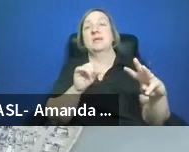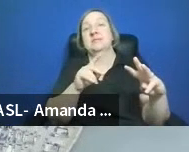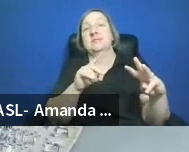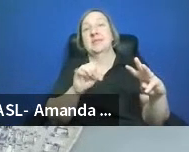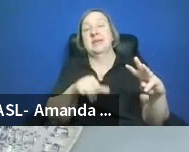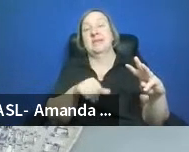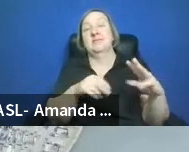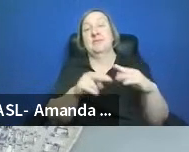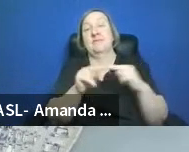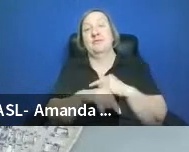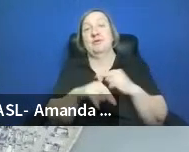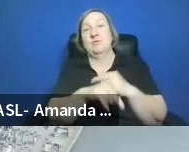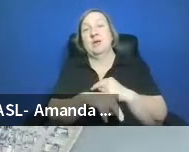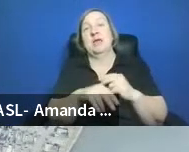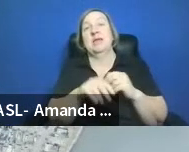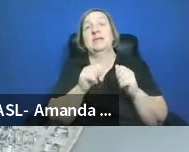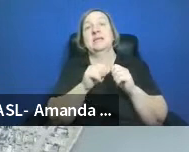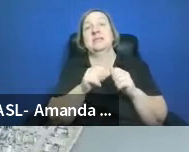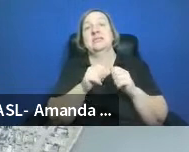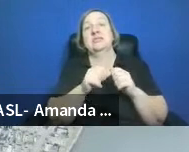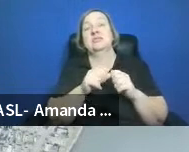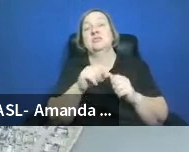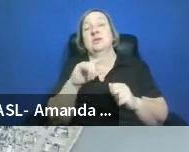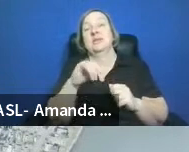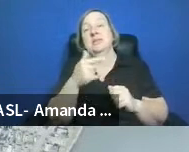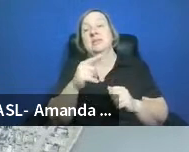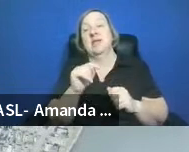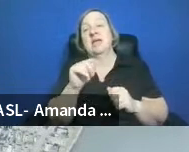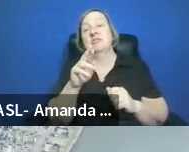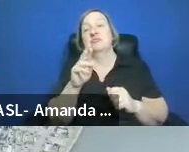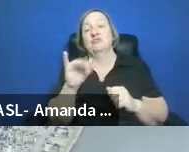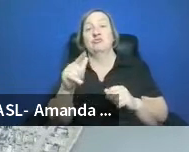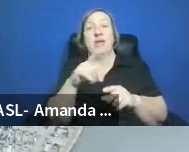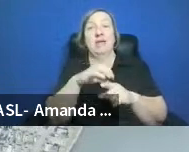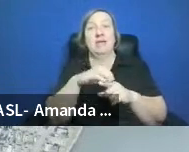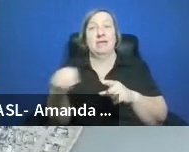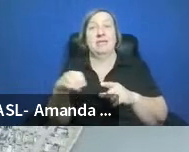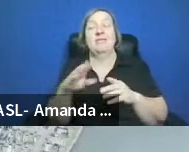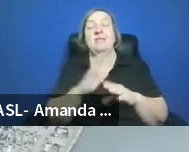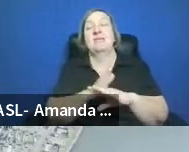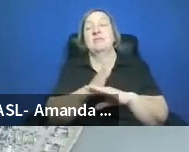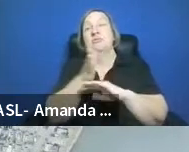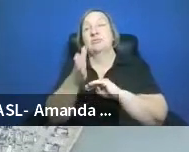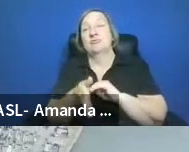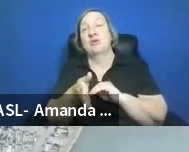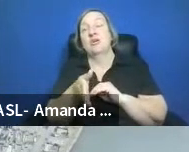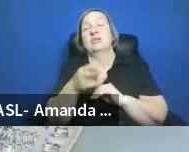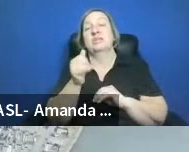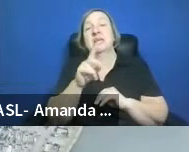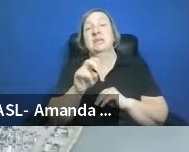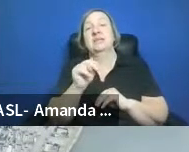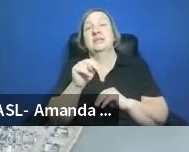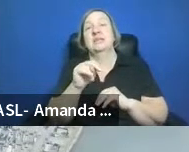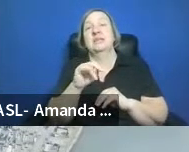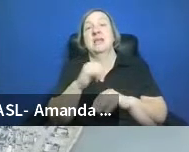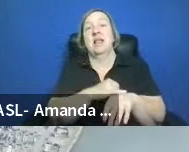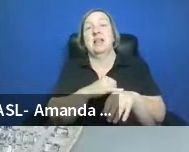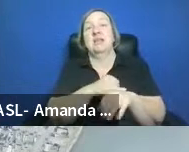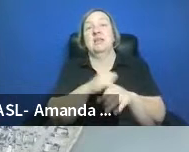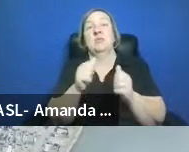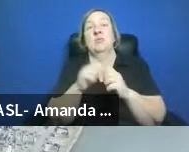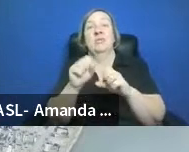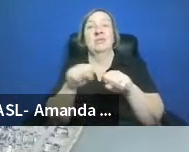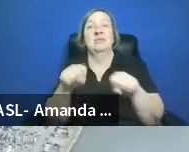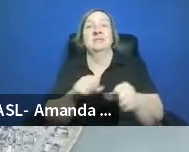freeway, continuing light rail as the extension heading across Hayden Island with a station shown